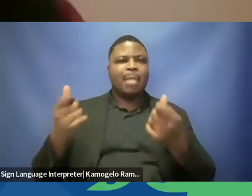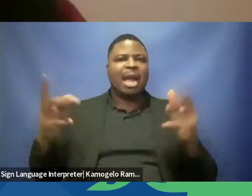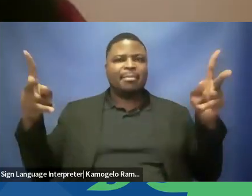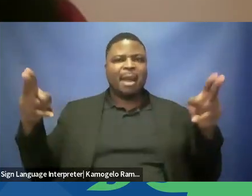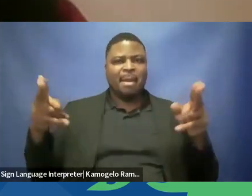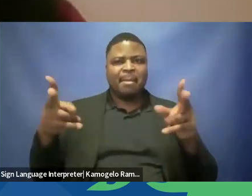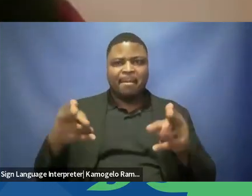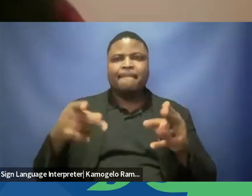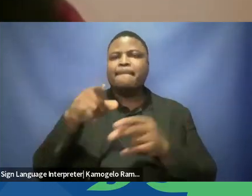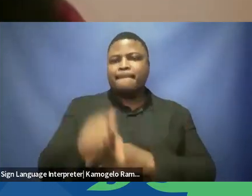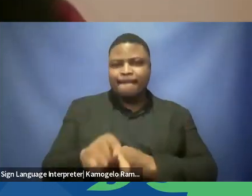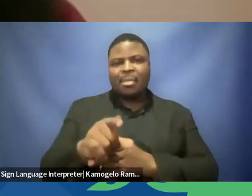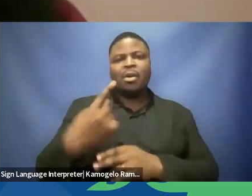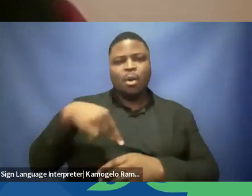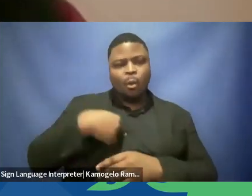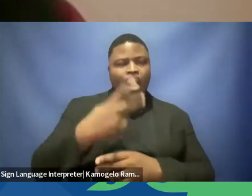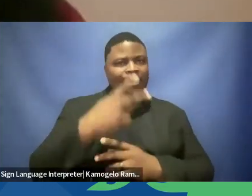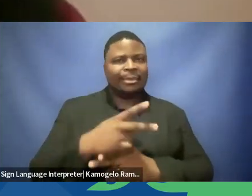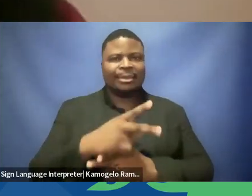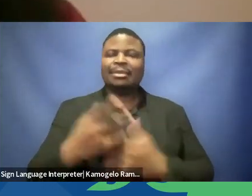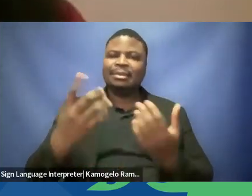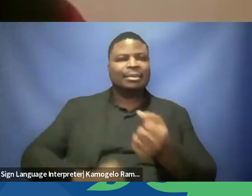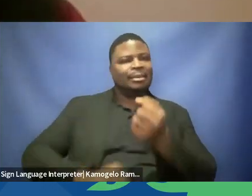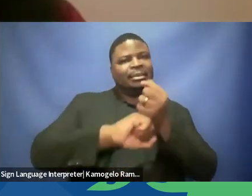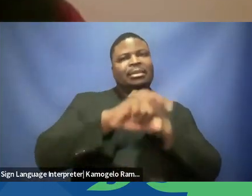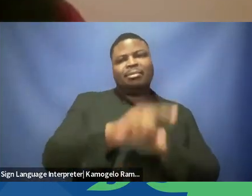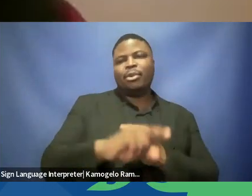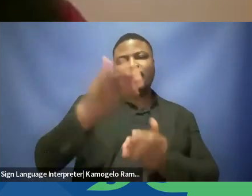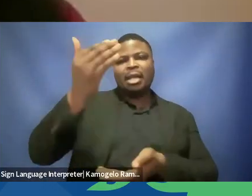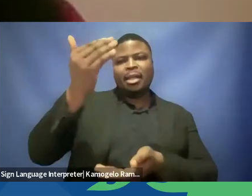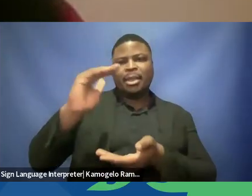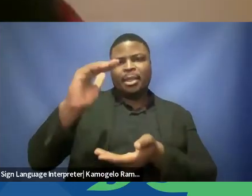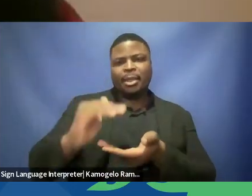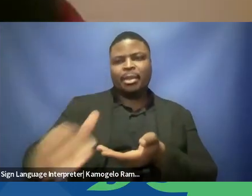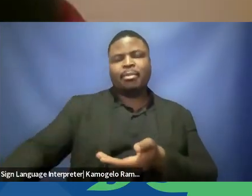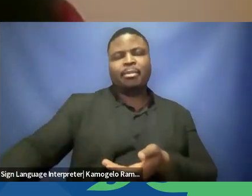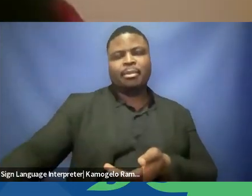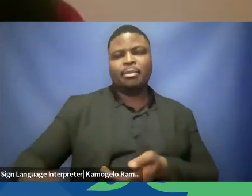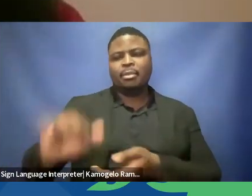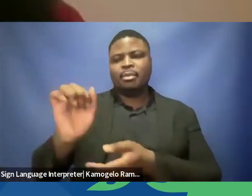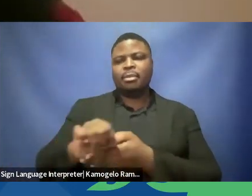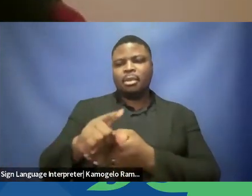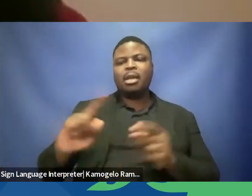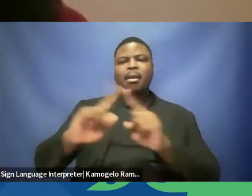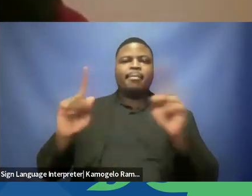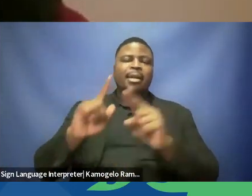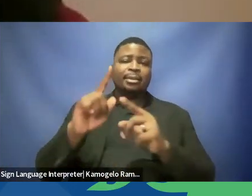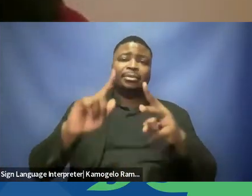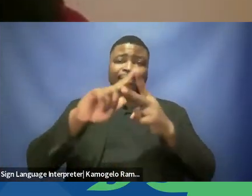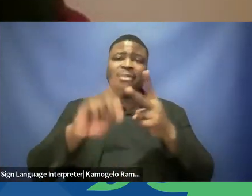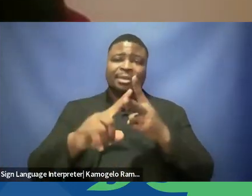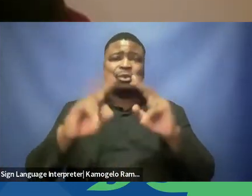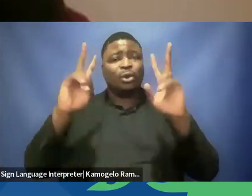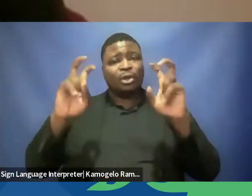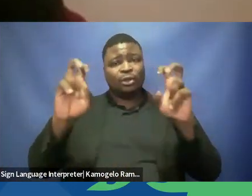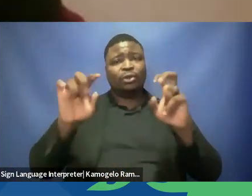that psychosocial support for, our beneficiaries. So those are two particular areas,